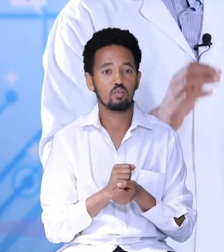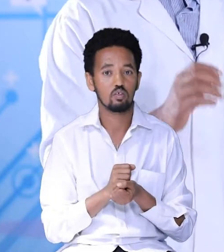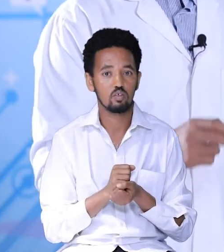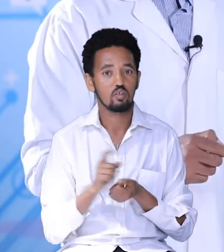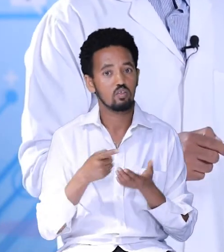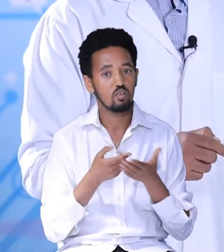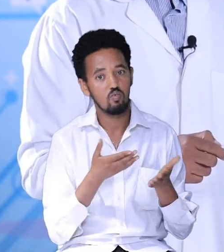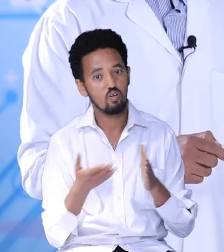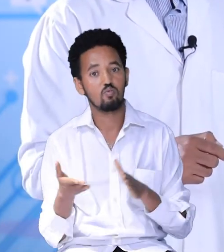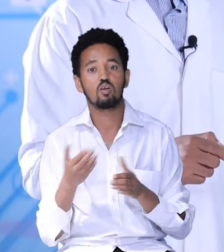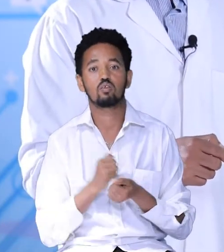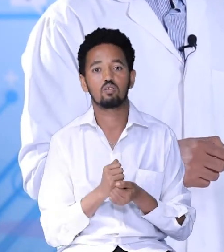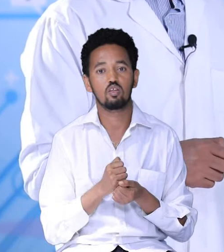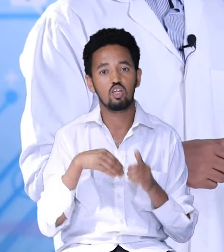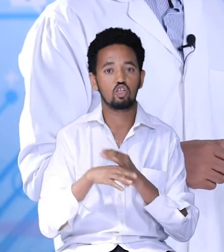Fear of death, in short.